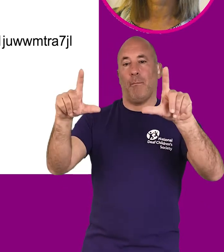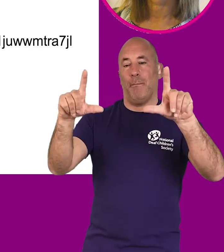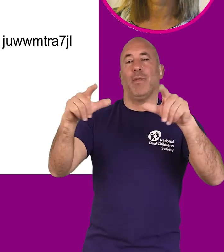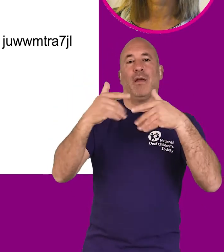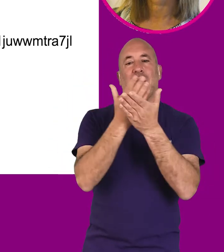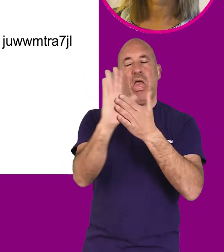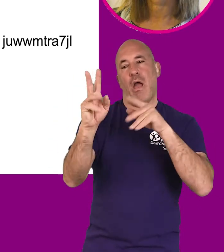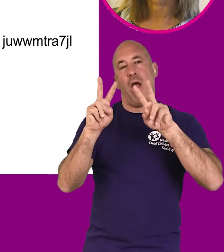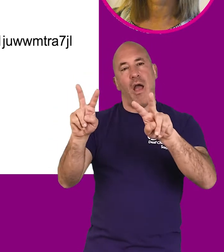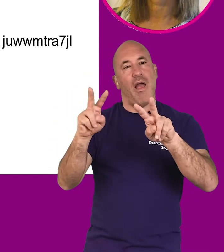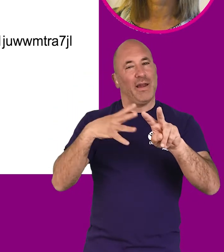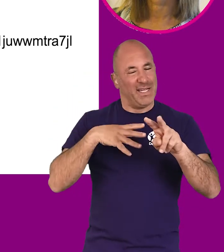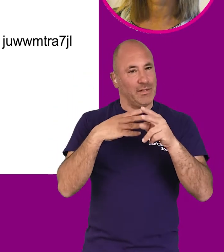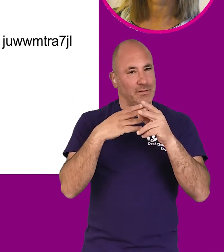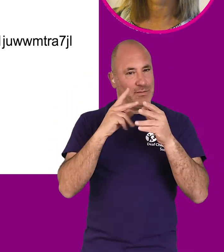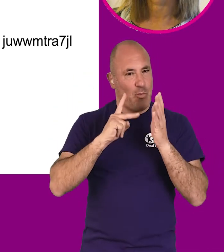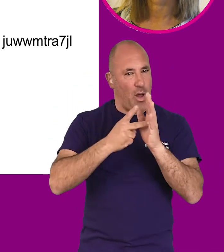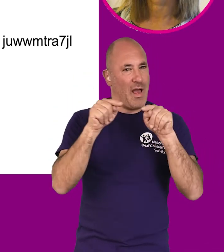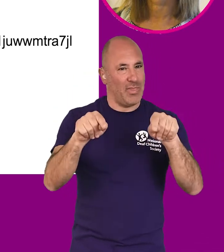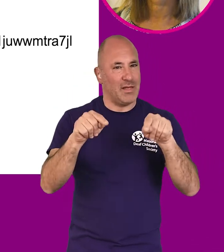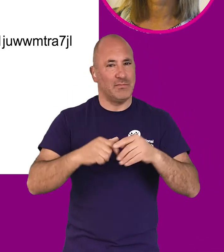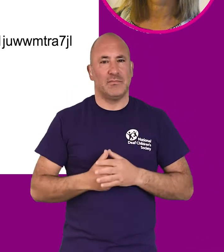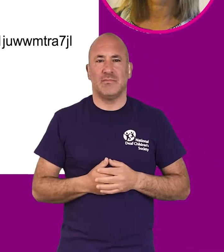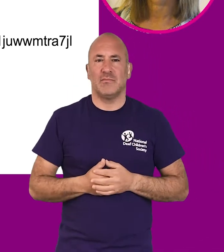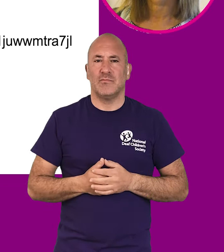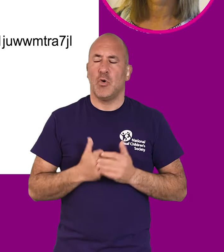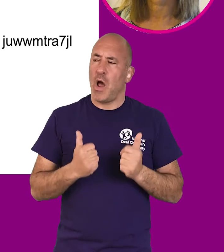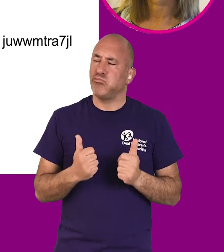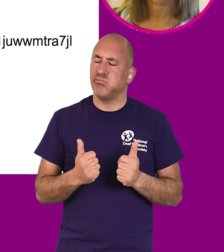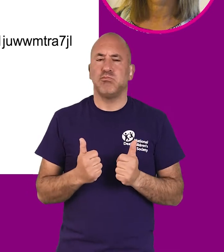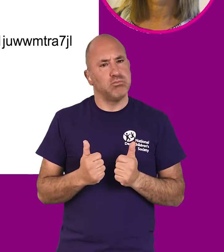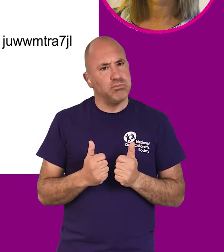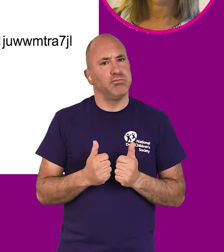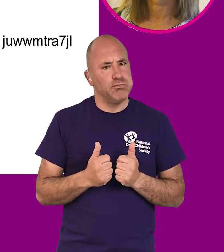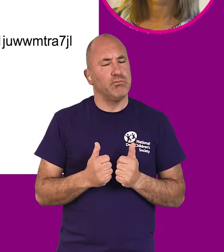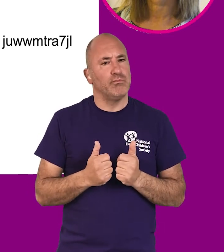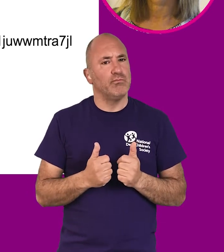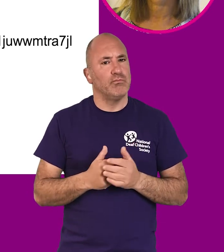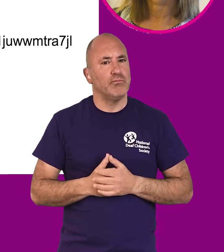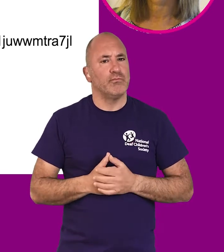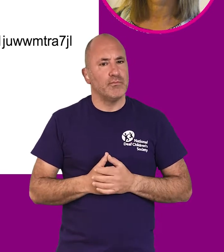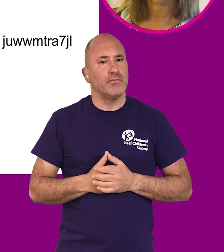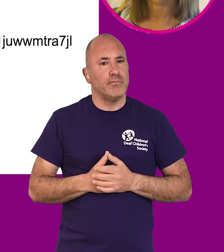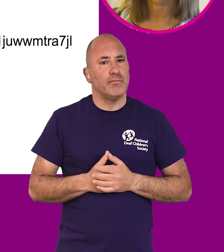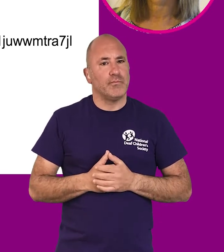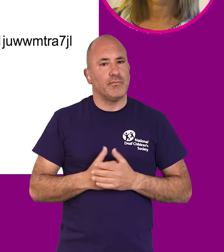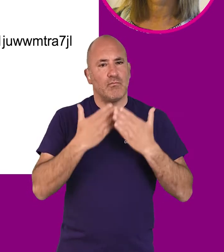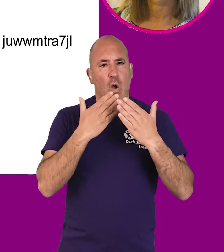on the Zoom webinar to be able to pin or spotlight people that they need to see on screen.